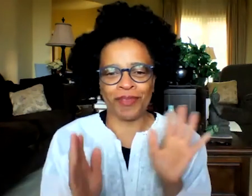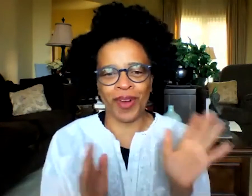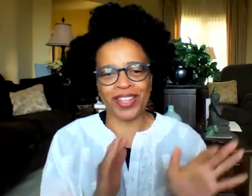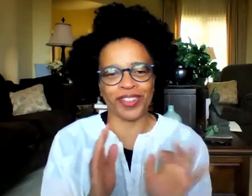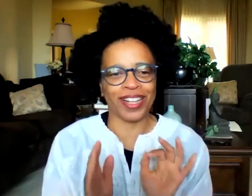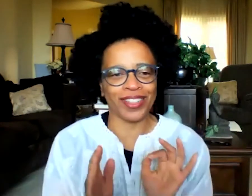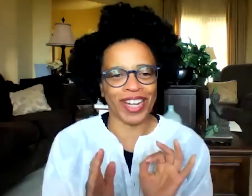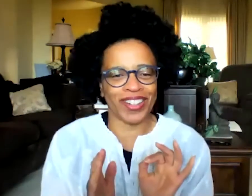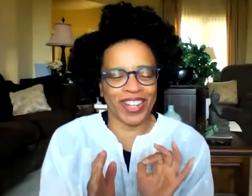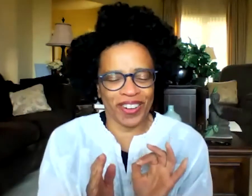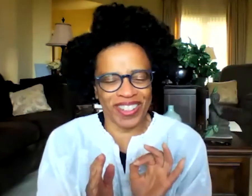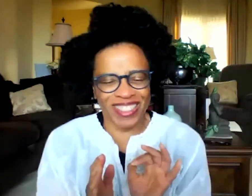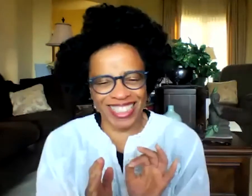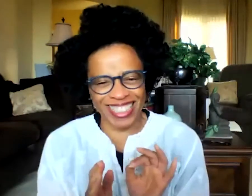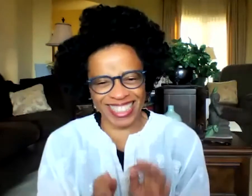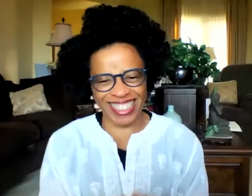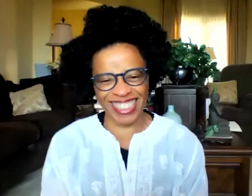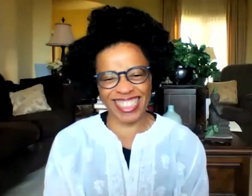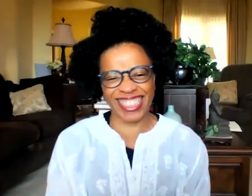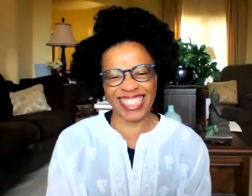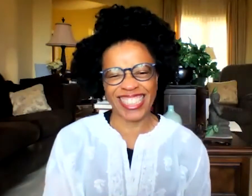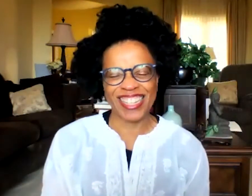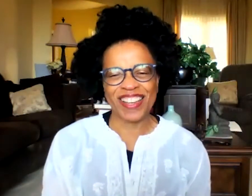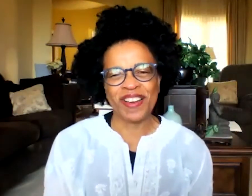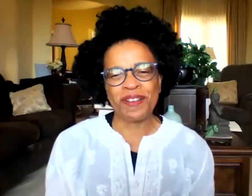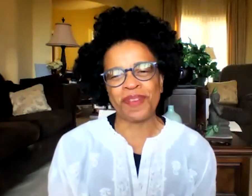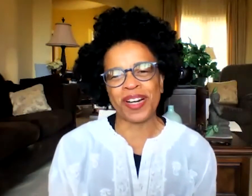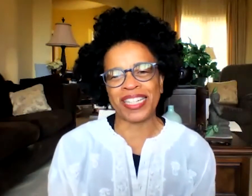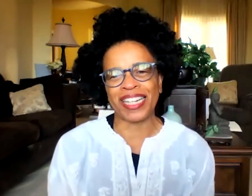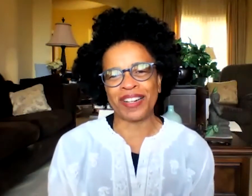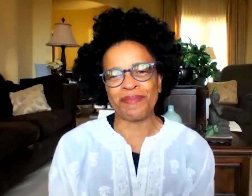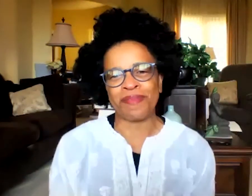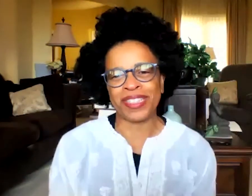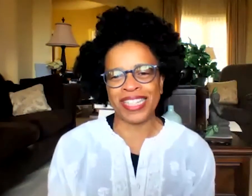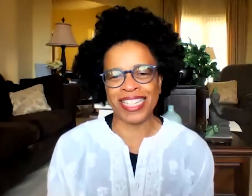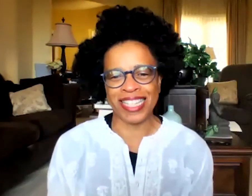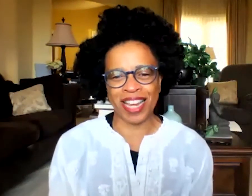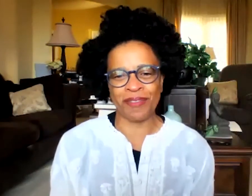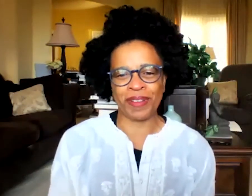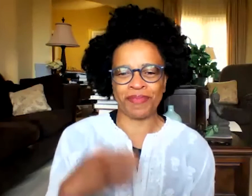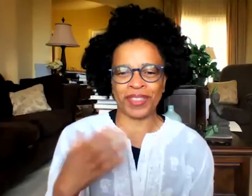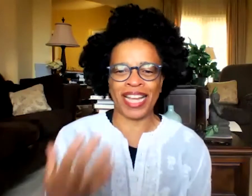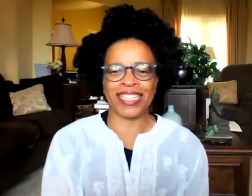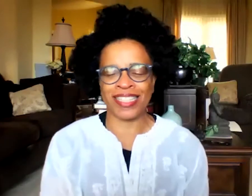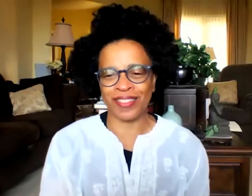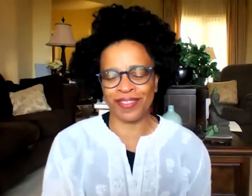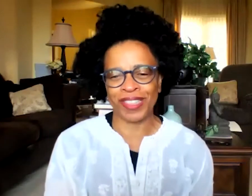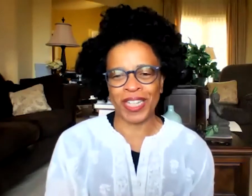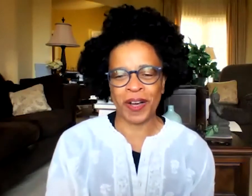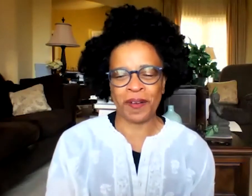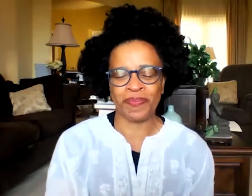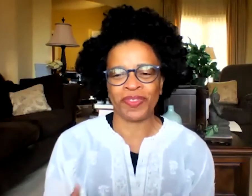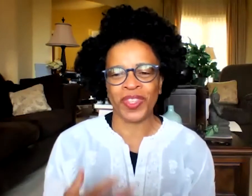I never am quite sure how long I'll go on this. But just to say, we have planned